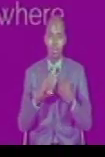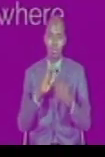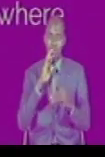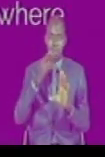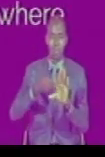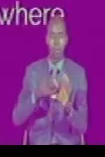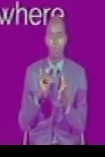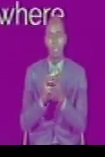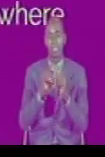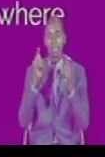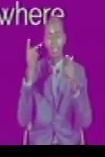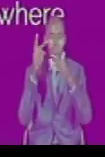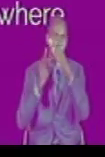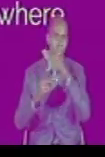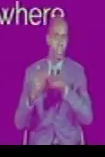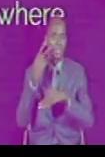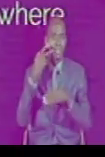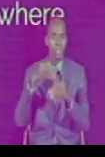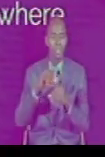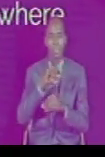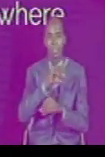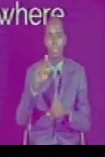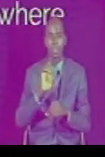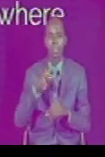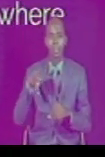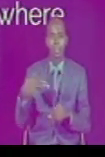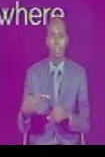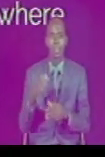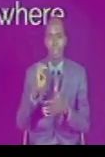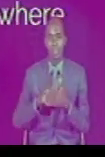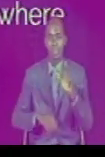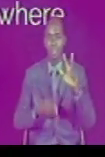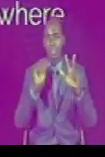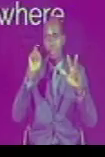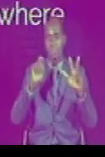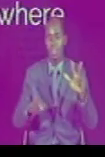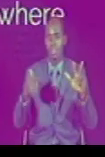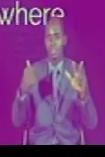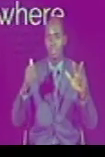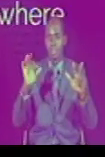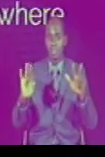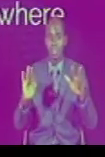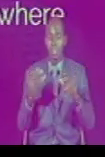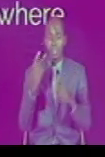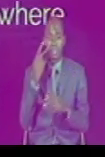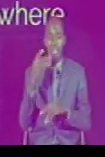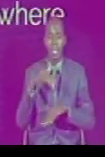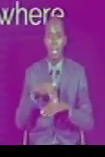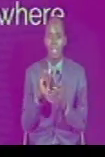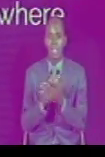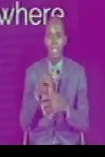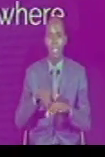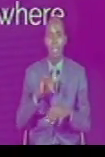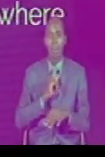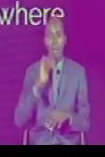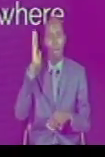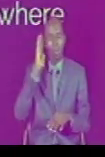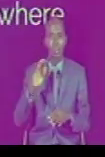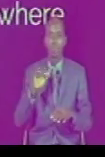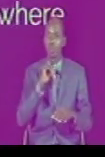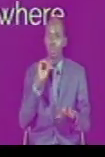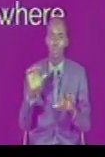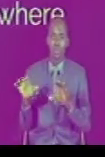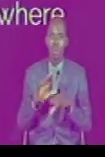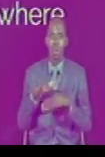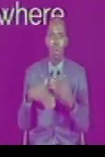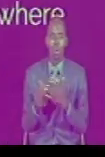verse 19. Behold, at that time, I will undo all that afflict thee,